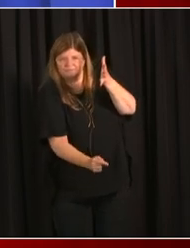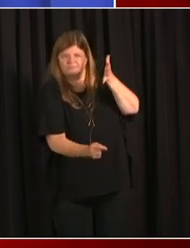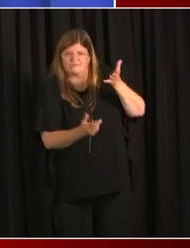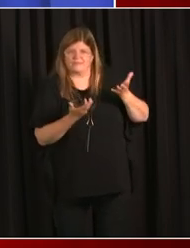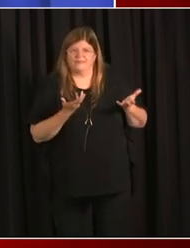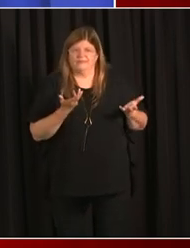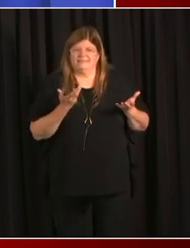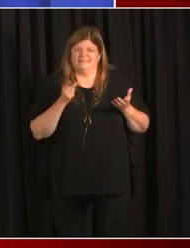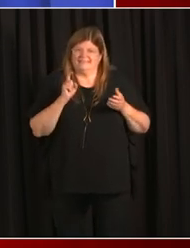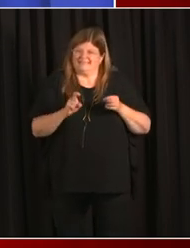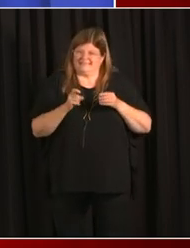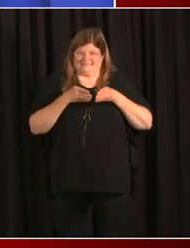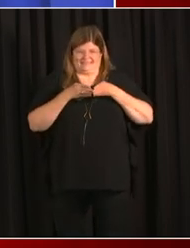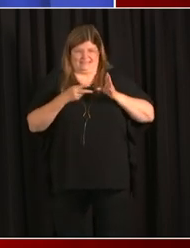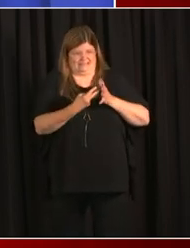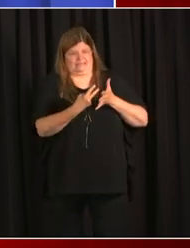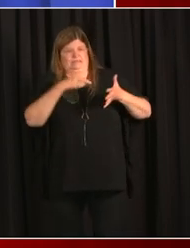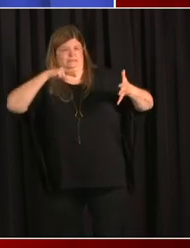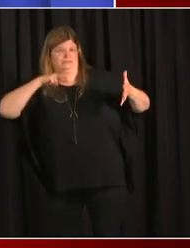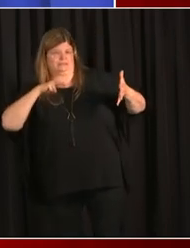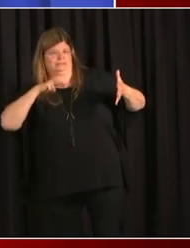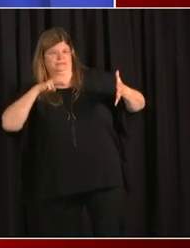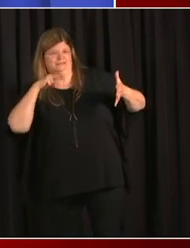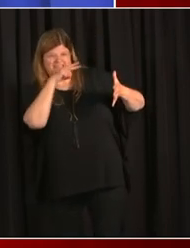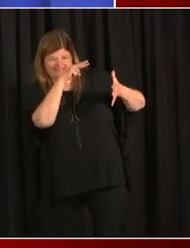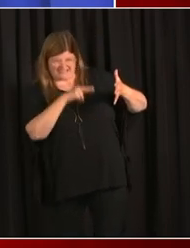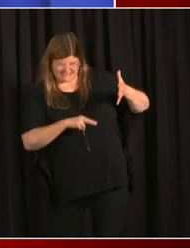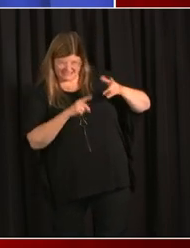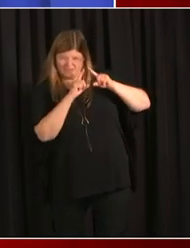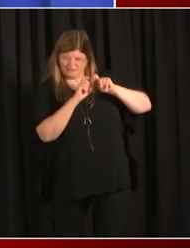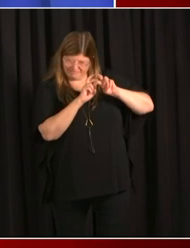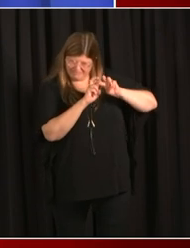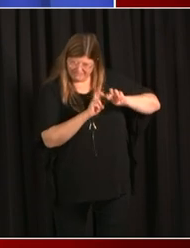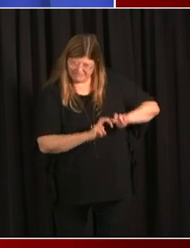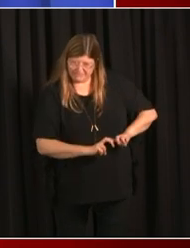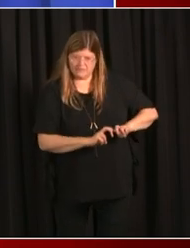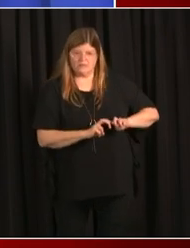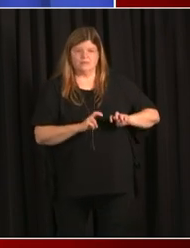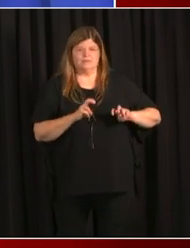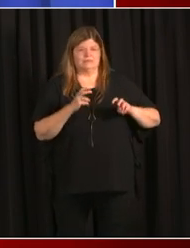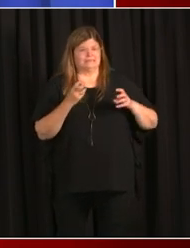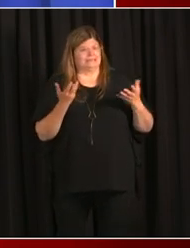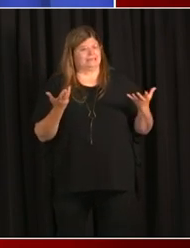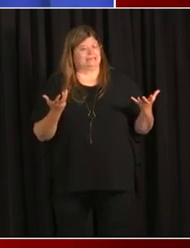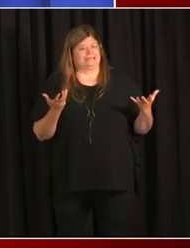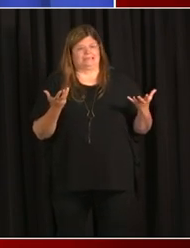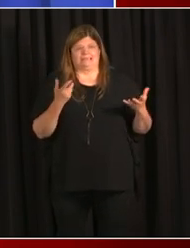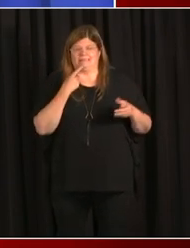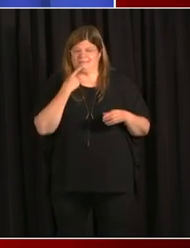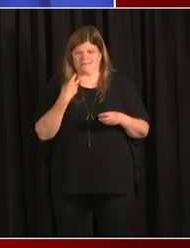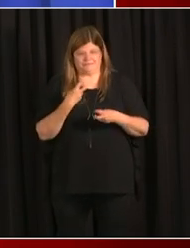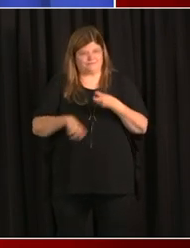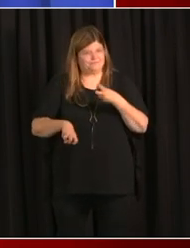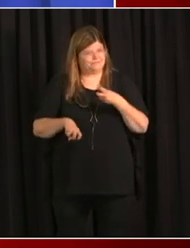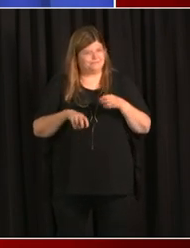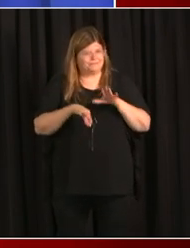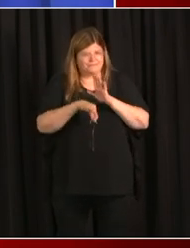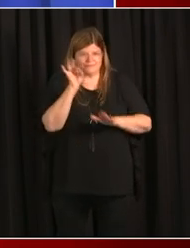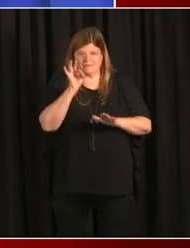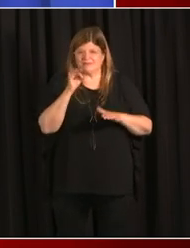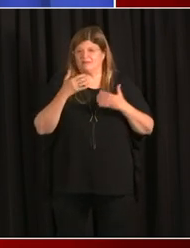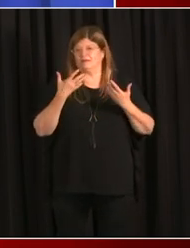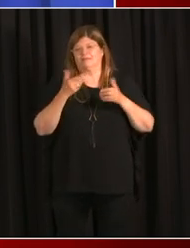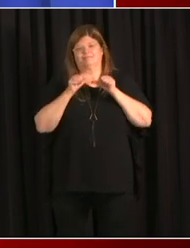and recognize that there are short-term things that you may be able to do to focus on specific populations, but this is really a